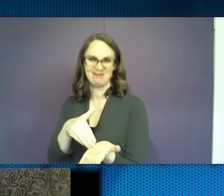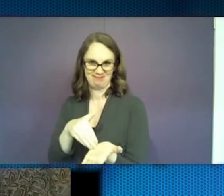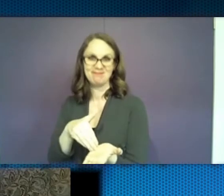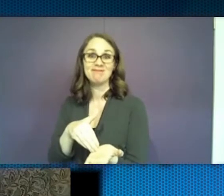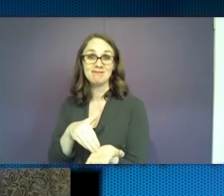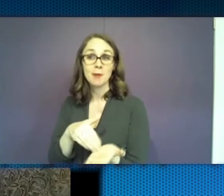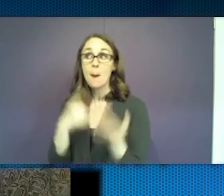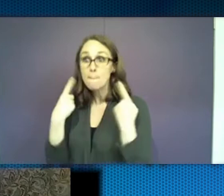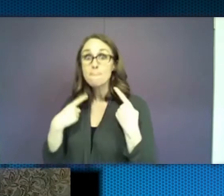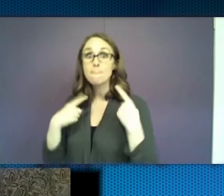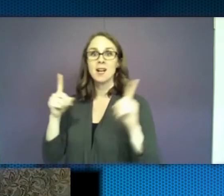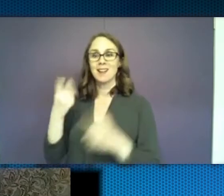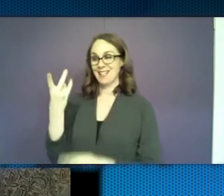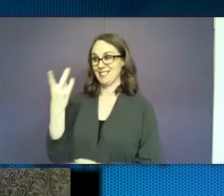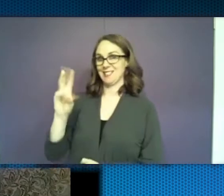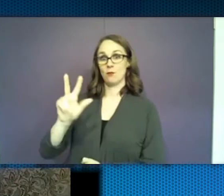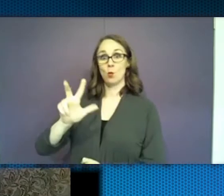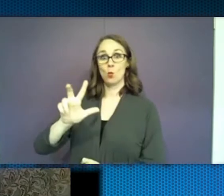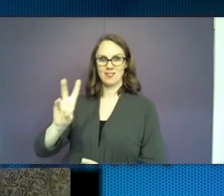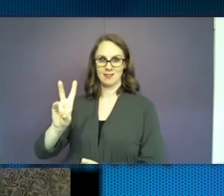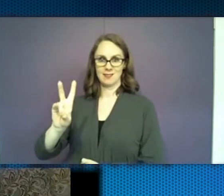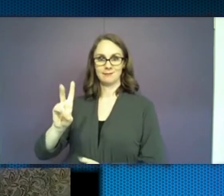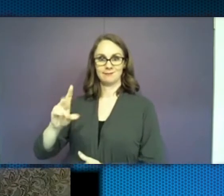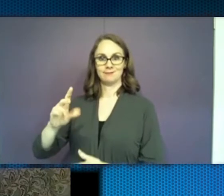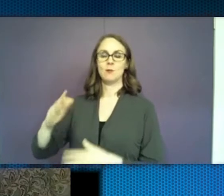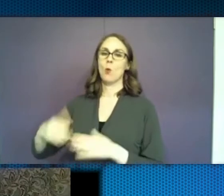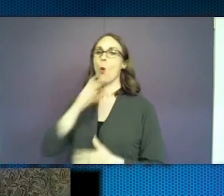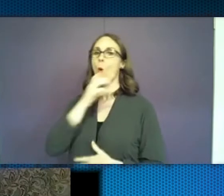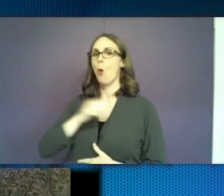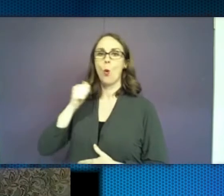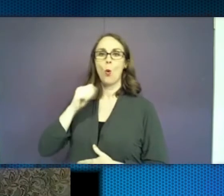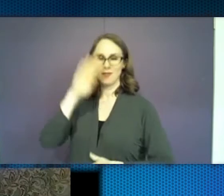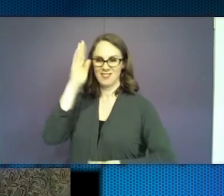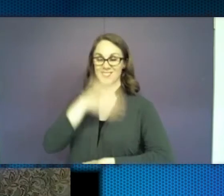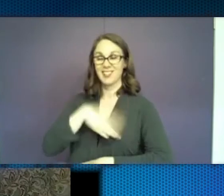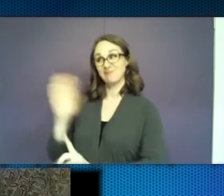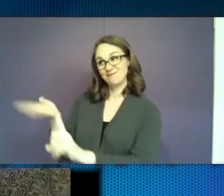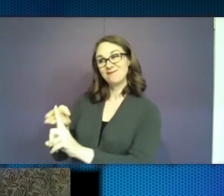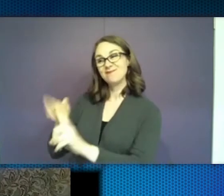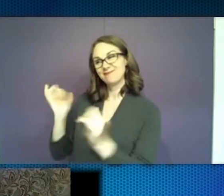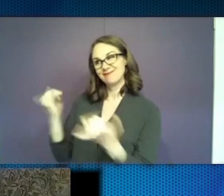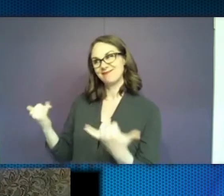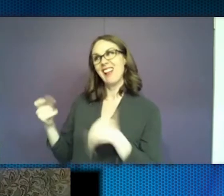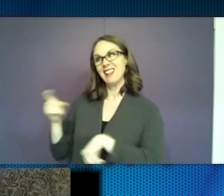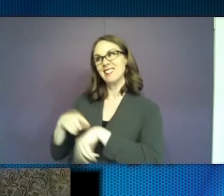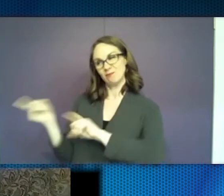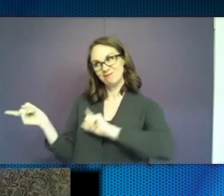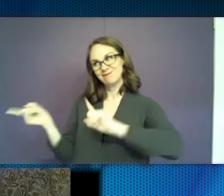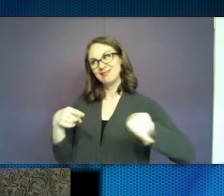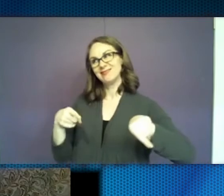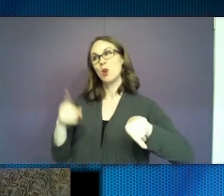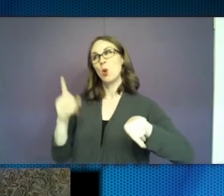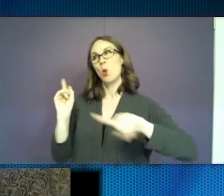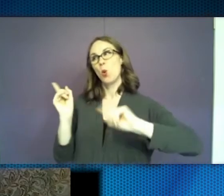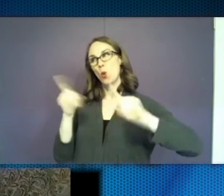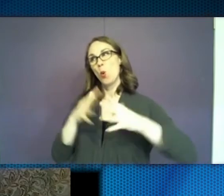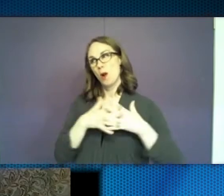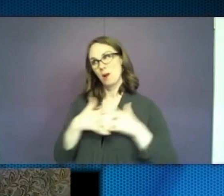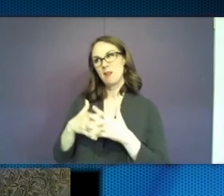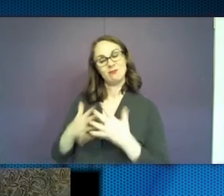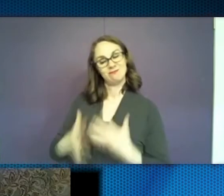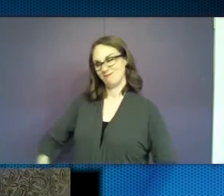finally, in 1727, his oldest sons convince him it is time to leave, to give all this